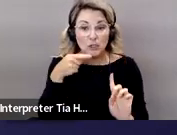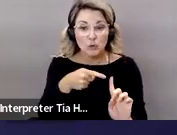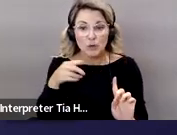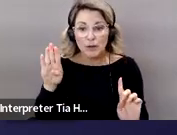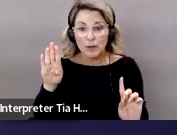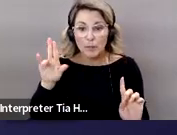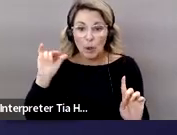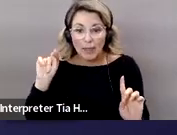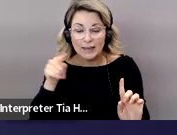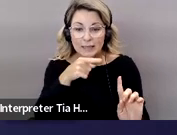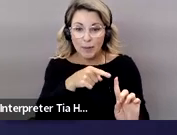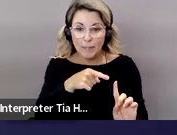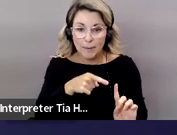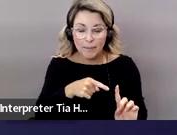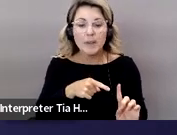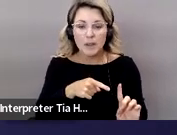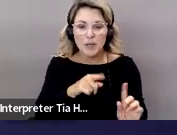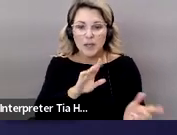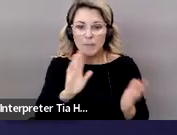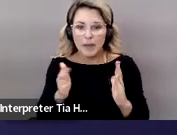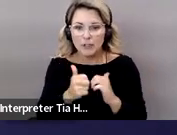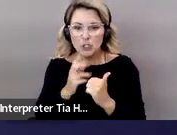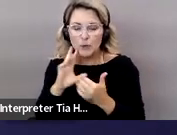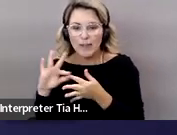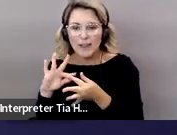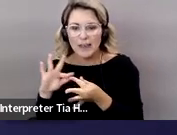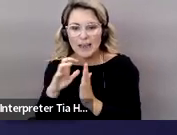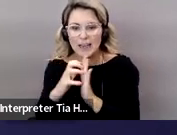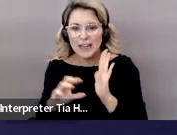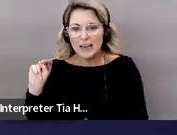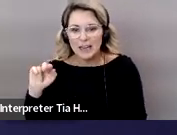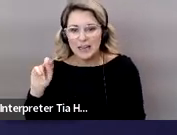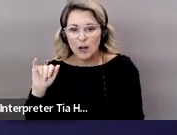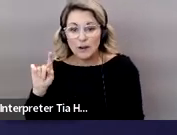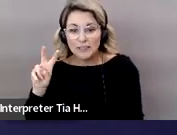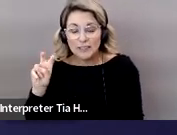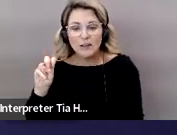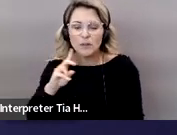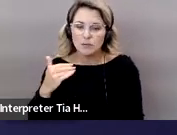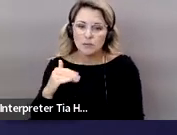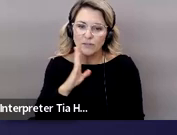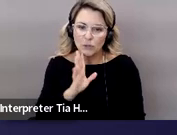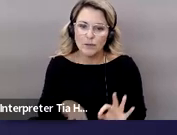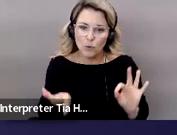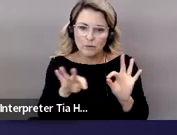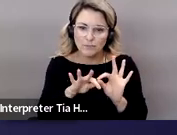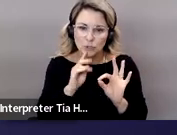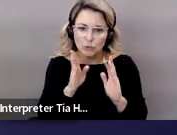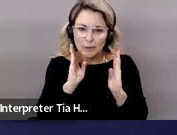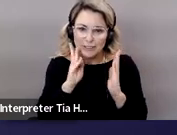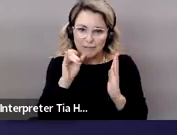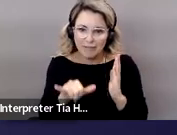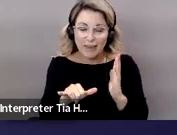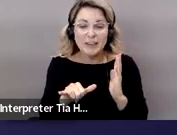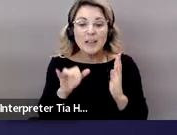needs to be in narrative. So you want to pay very close attention to this, because we find in the review process,